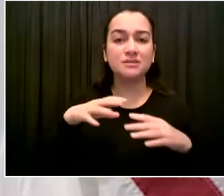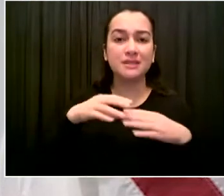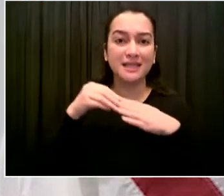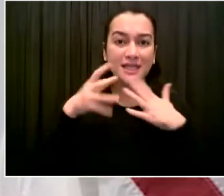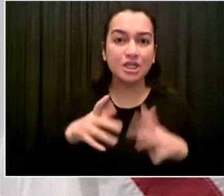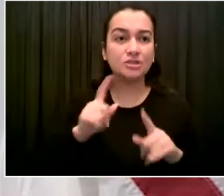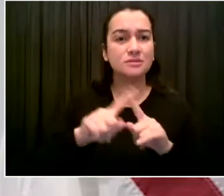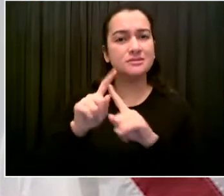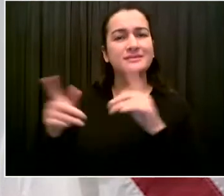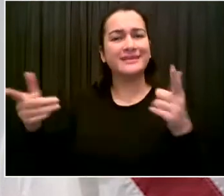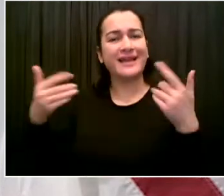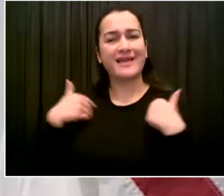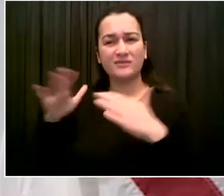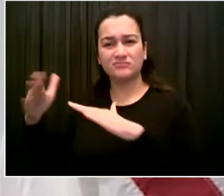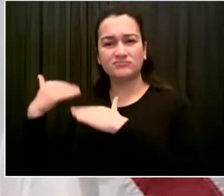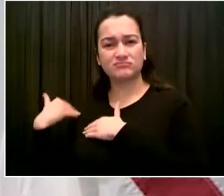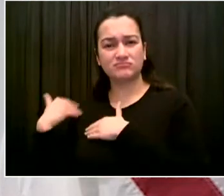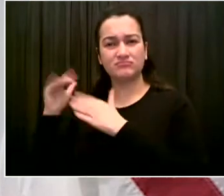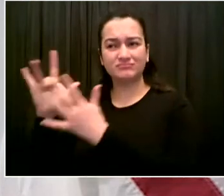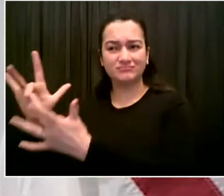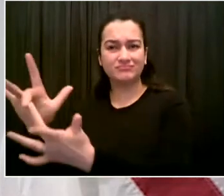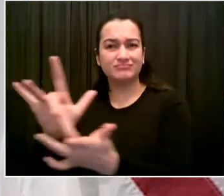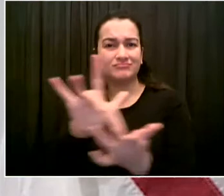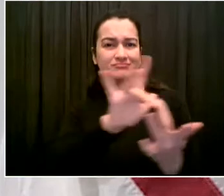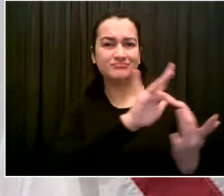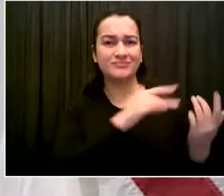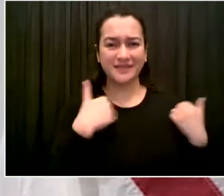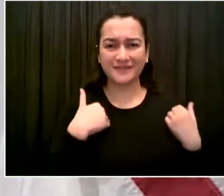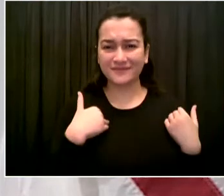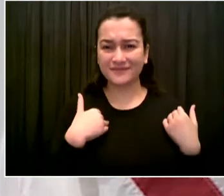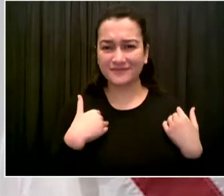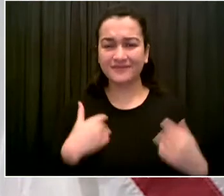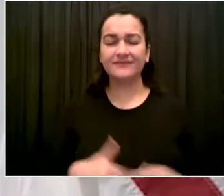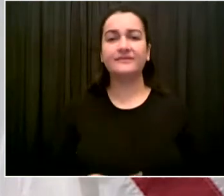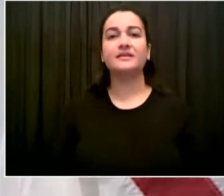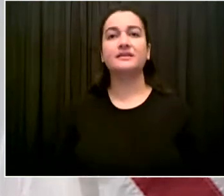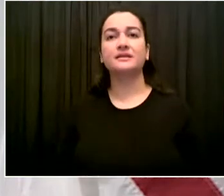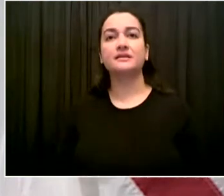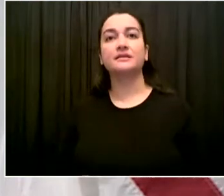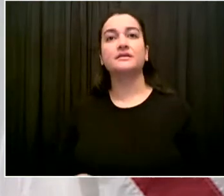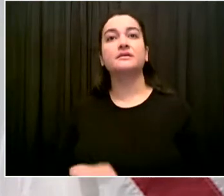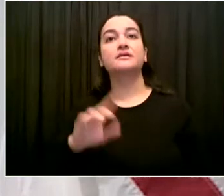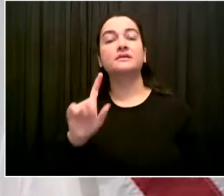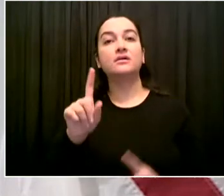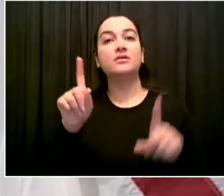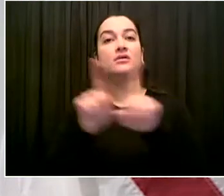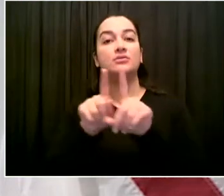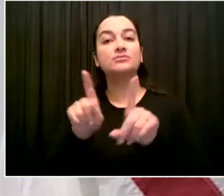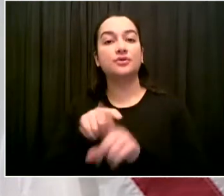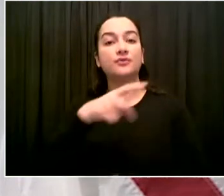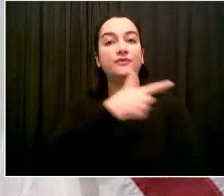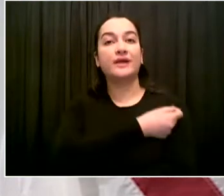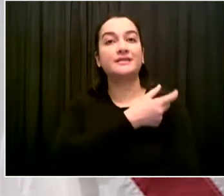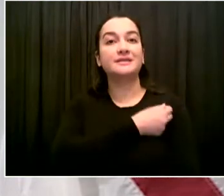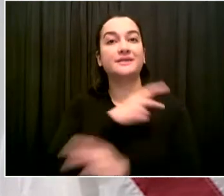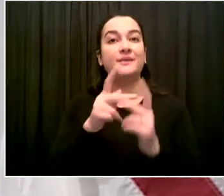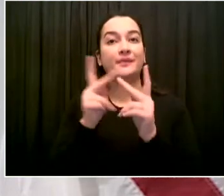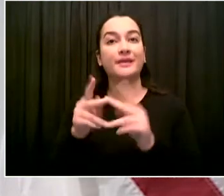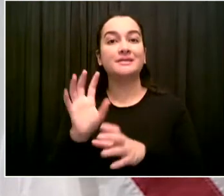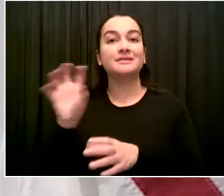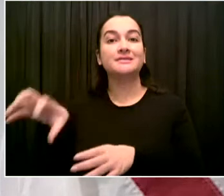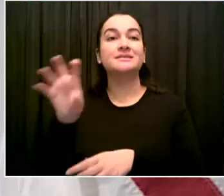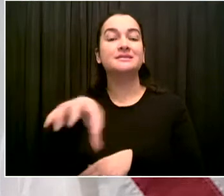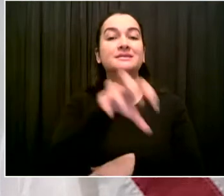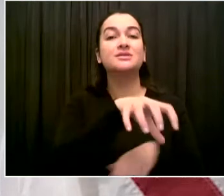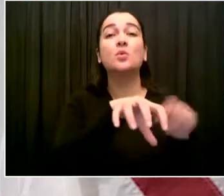up vaccine sites in different community settings. But I think it's an interesting point. If community organizations want